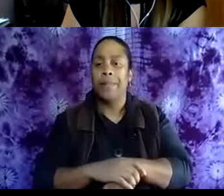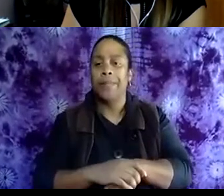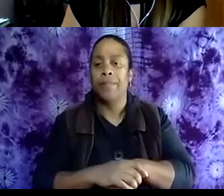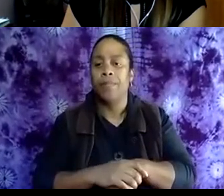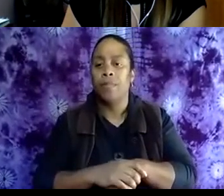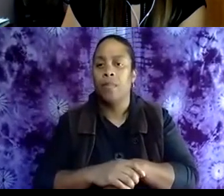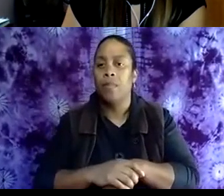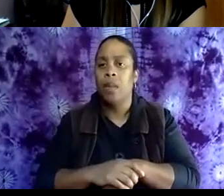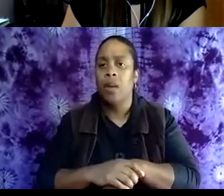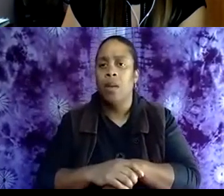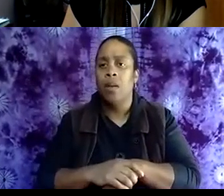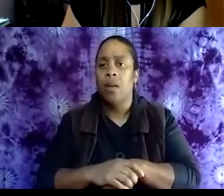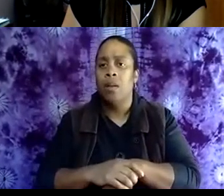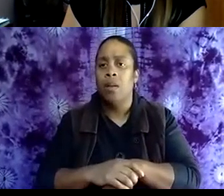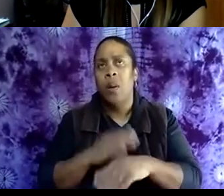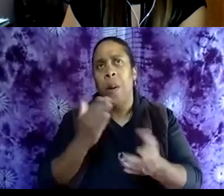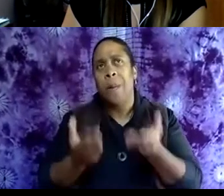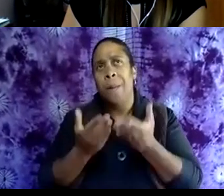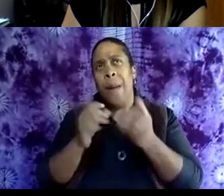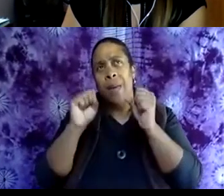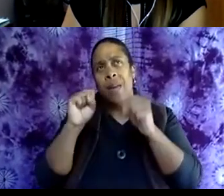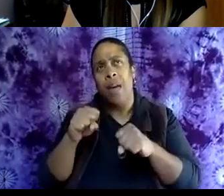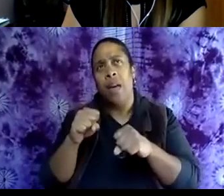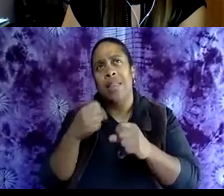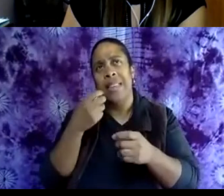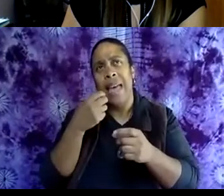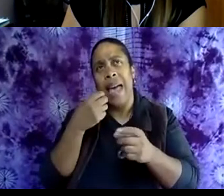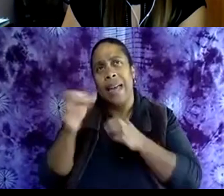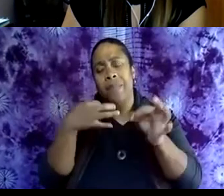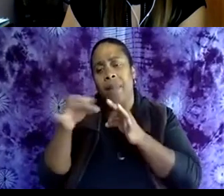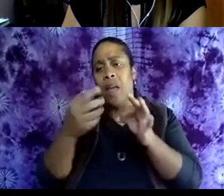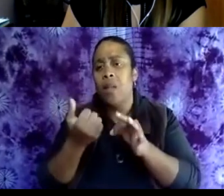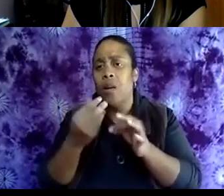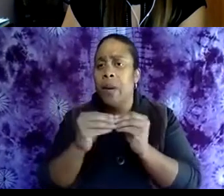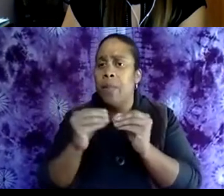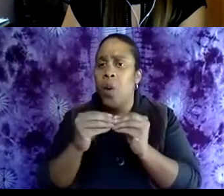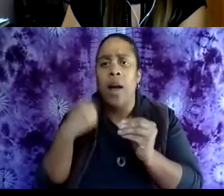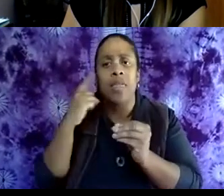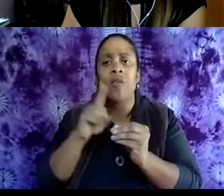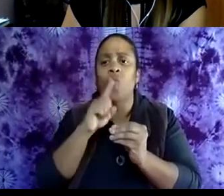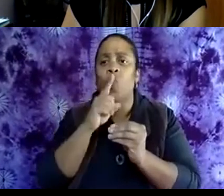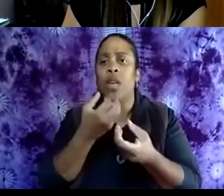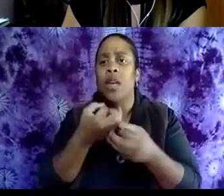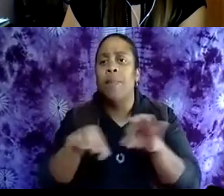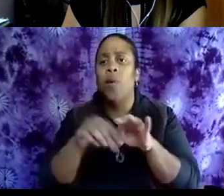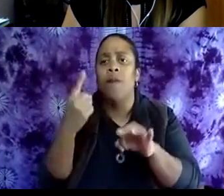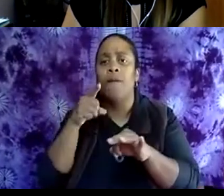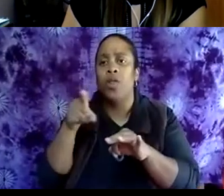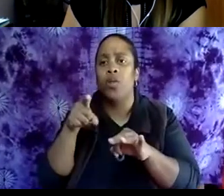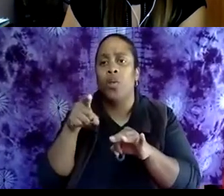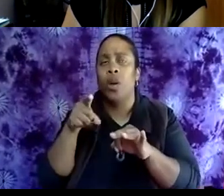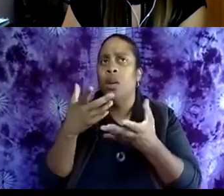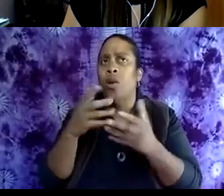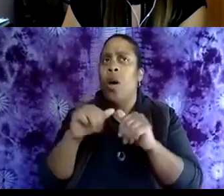Yeah. So can you phrase a little bit more of a, I think it's important for you energetically. What can you phrase as a